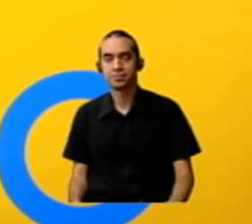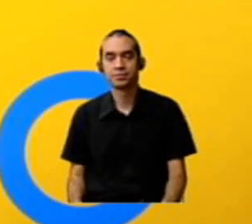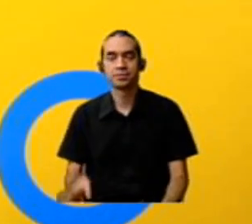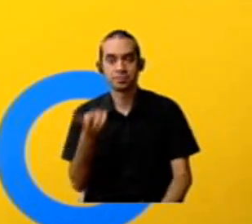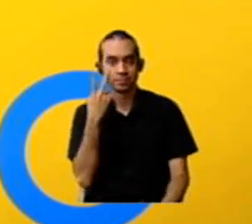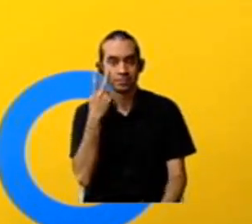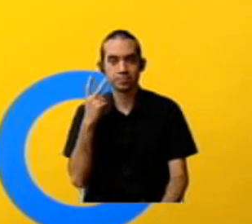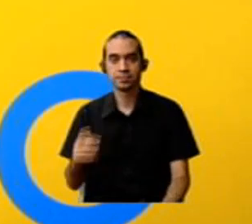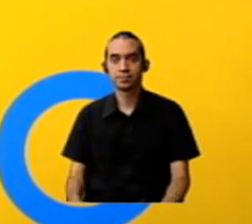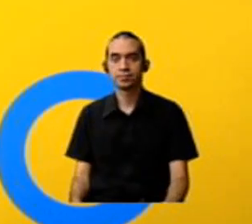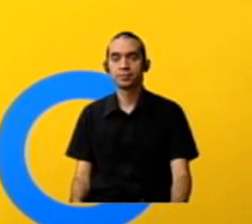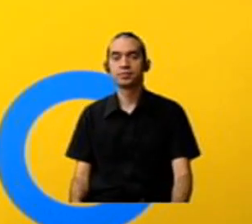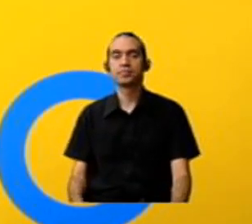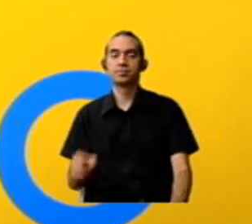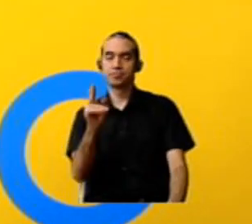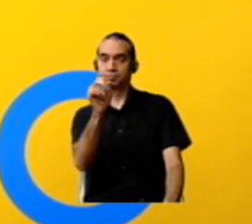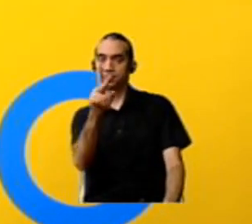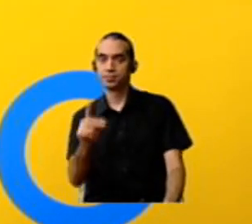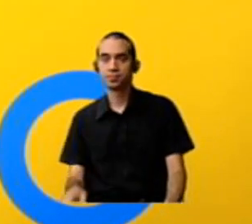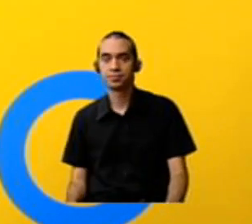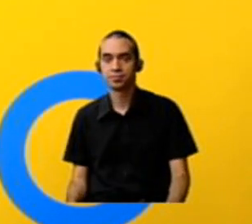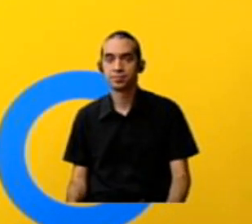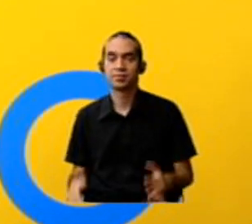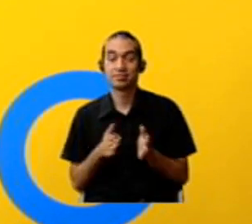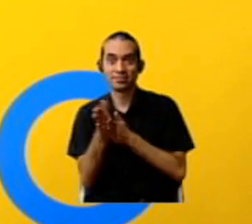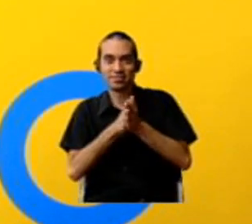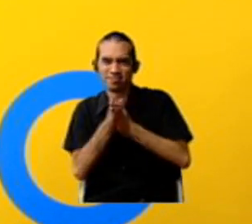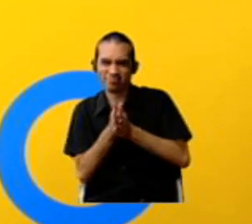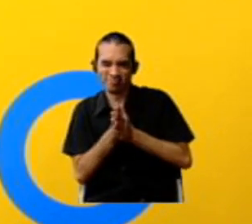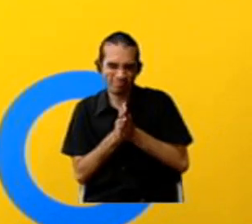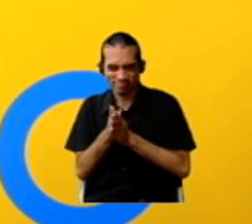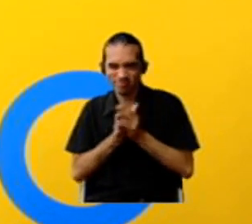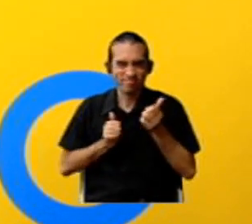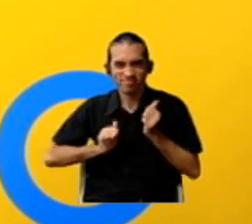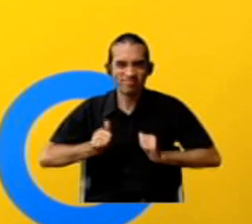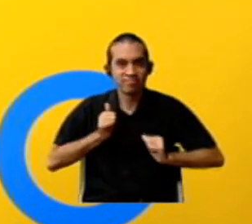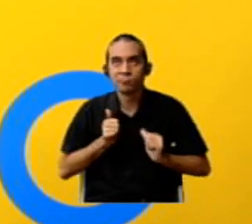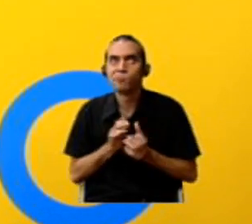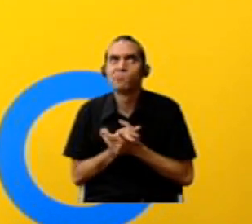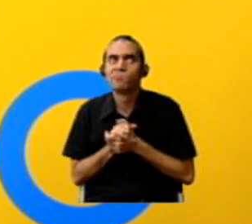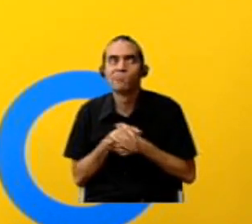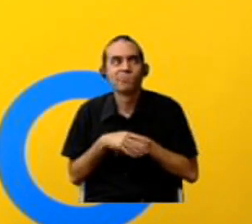see. Okay, I'm on the mood now. Now, Charlie. I